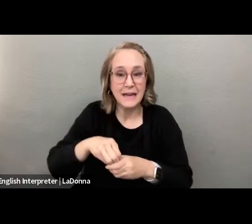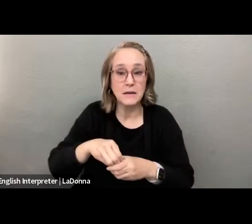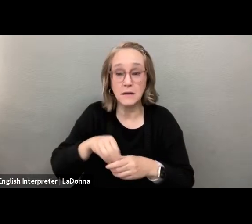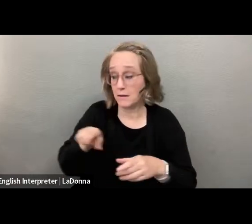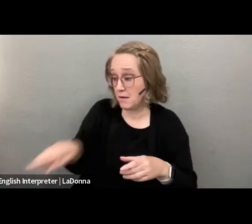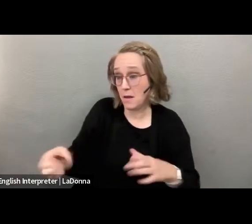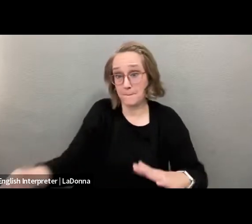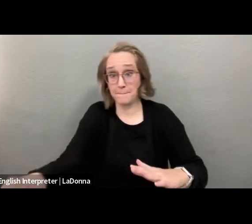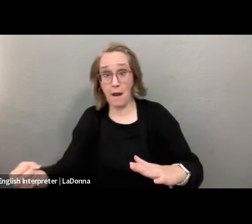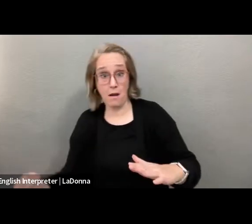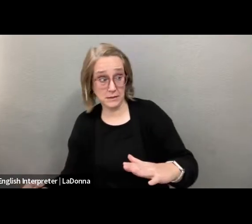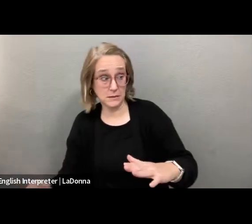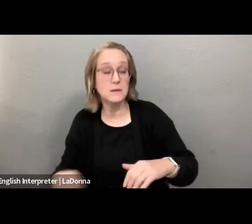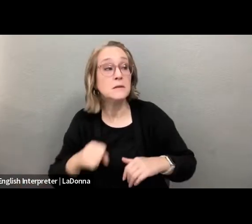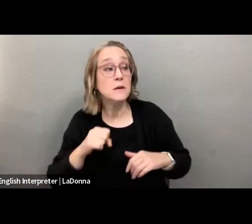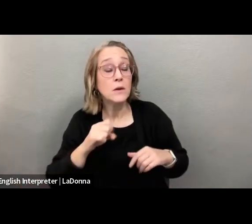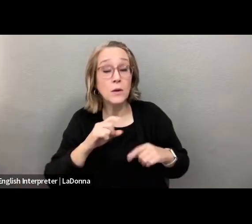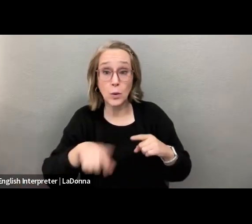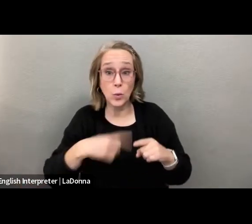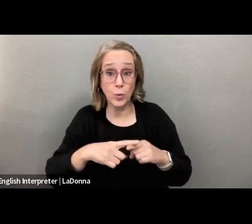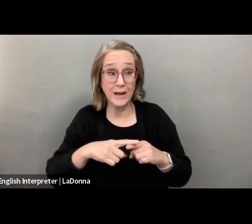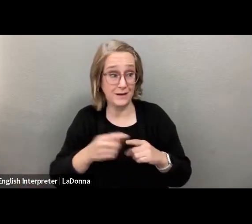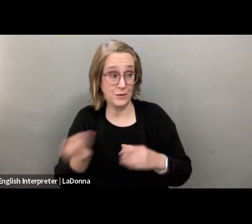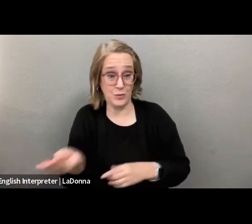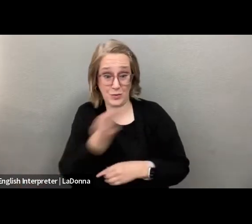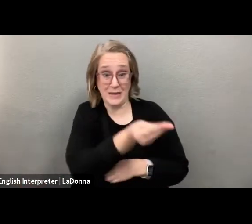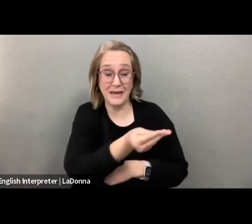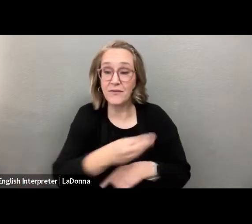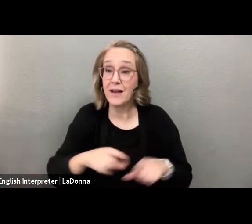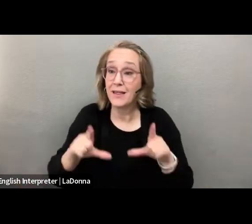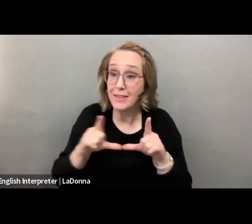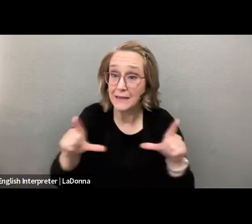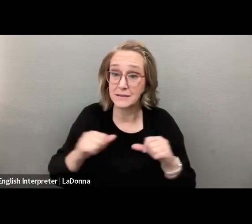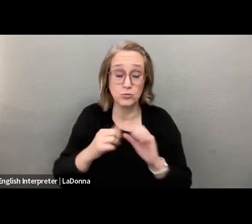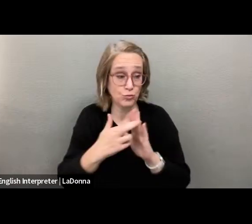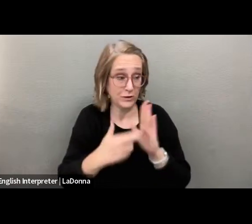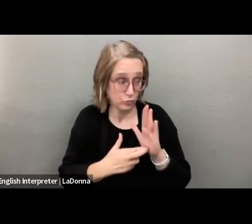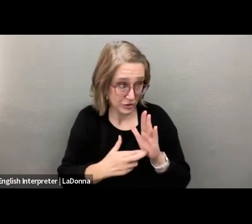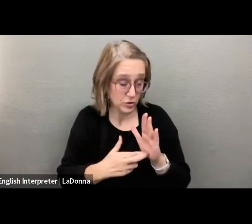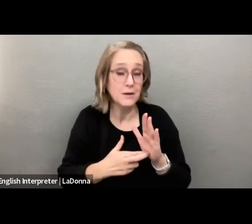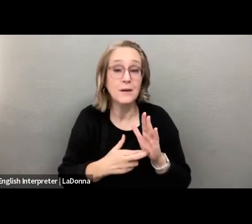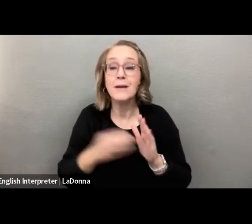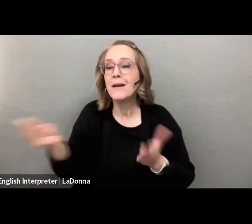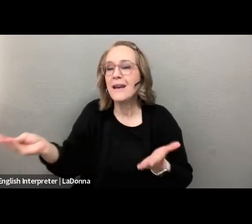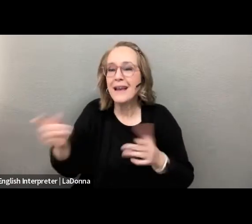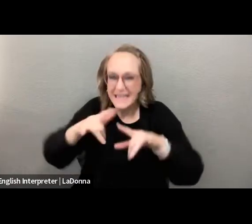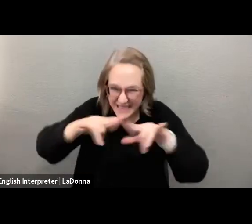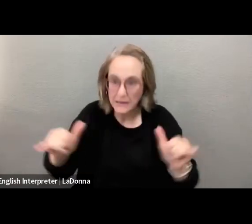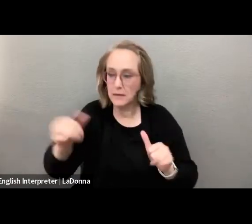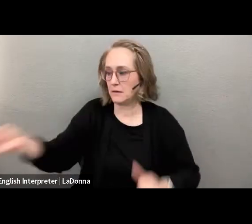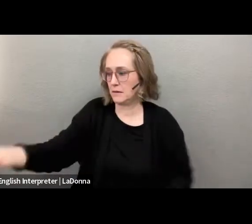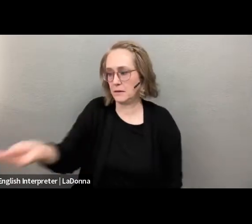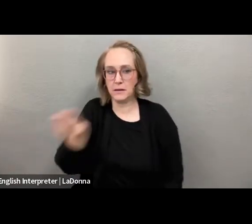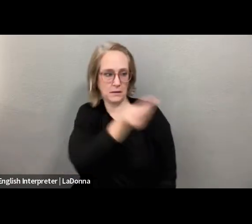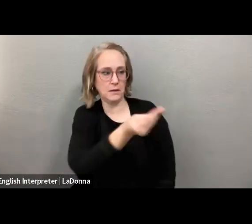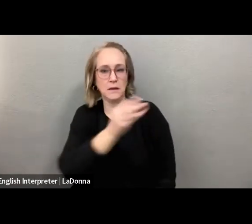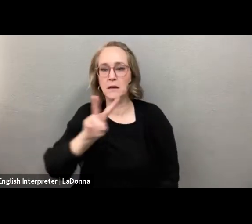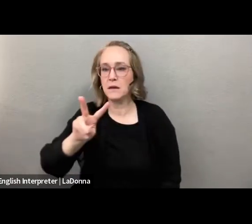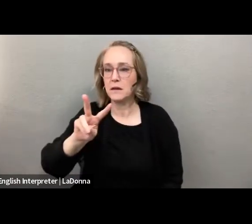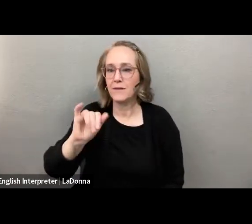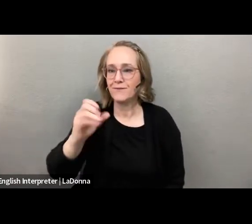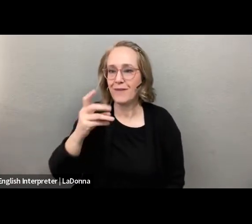So when you are sharing your license and registration, you can give the officer